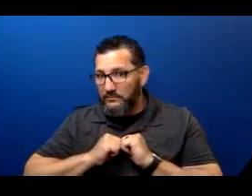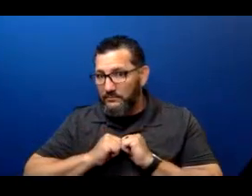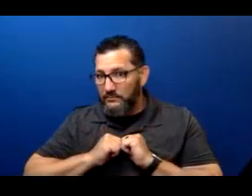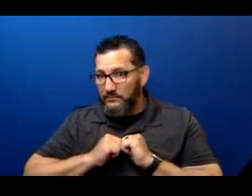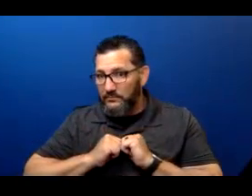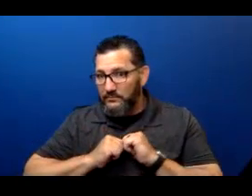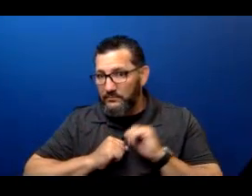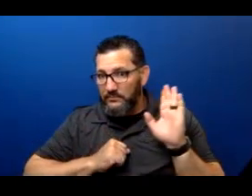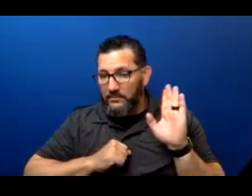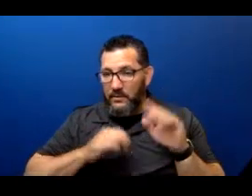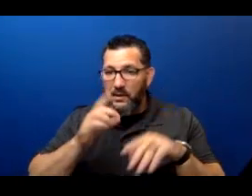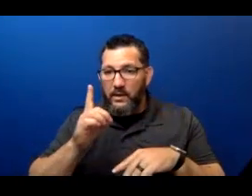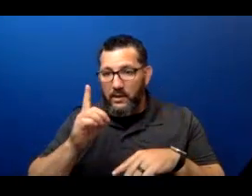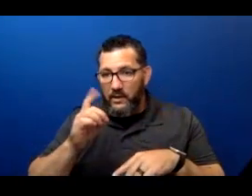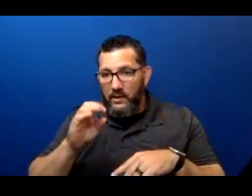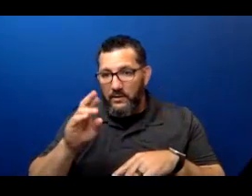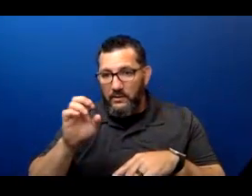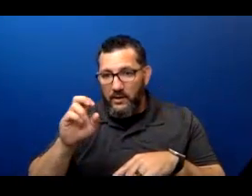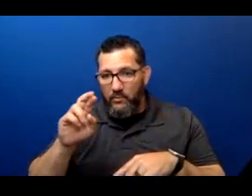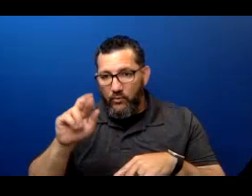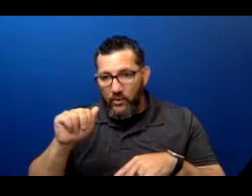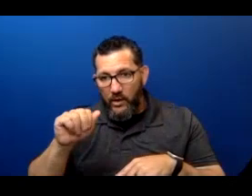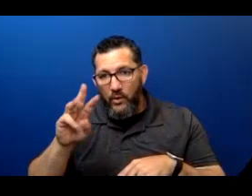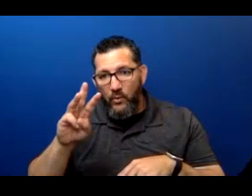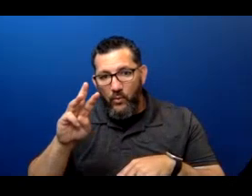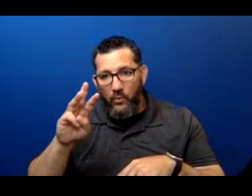Reverend Dr. Deborah Whitlock-Lax,